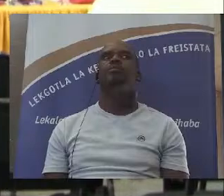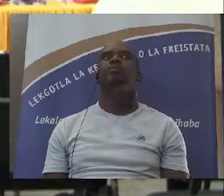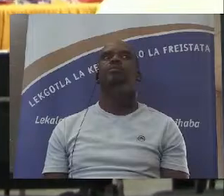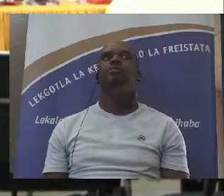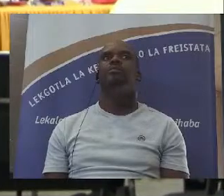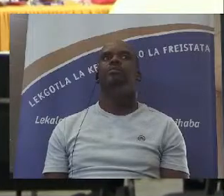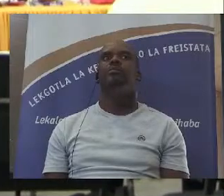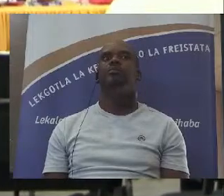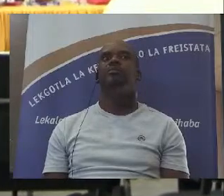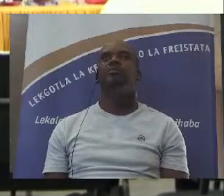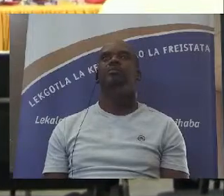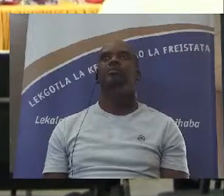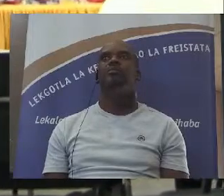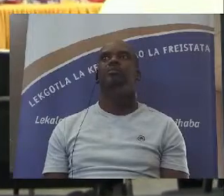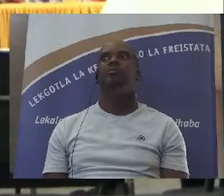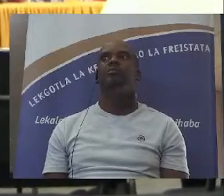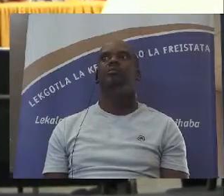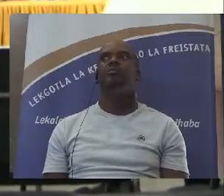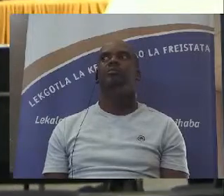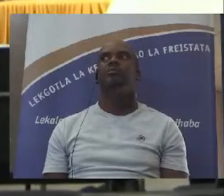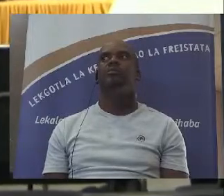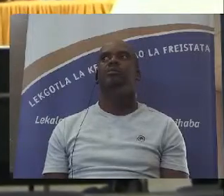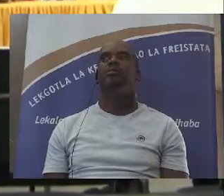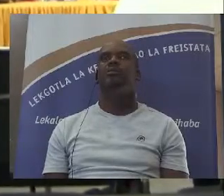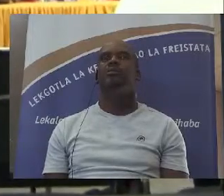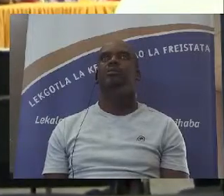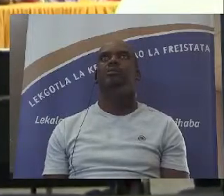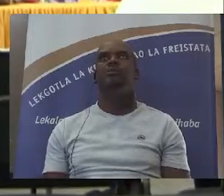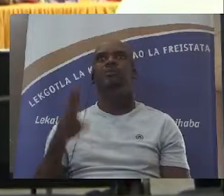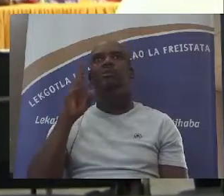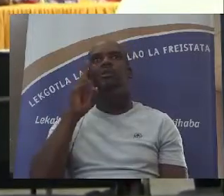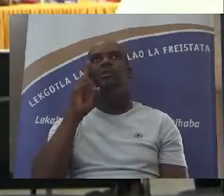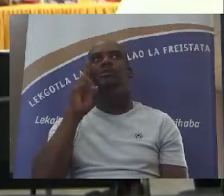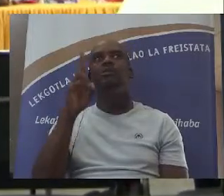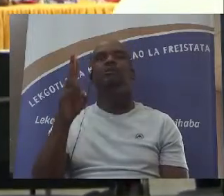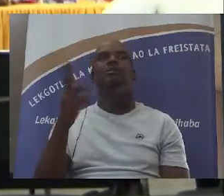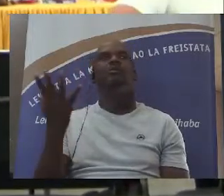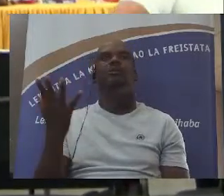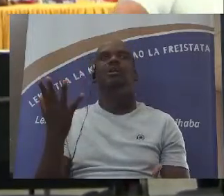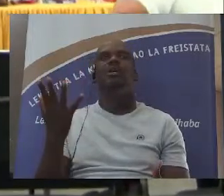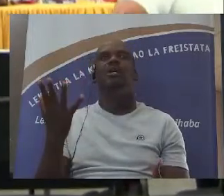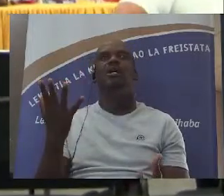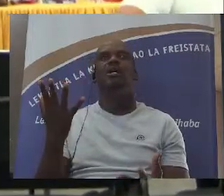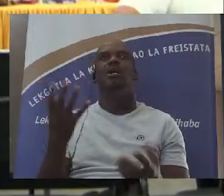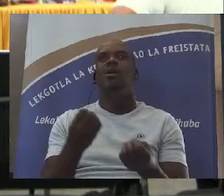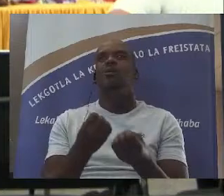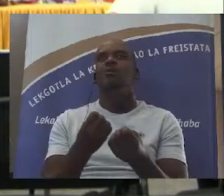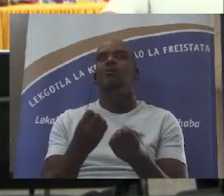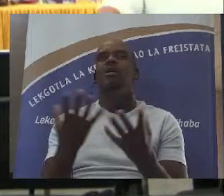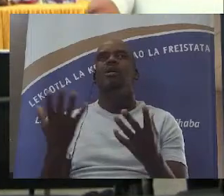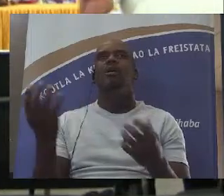And then re tla be re sheba hore ke ba bakae ba support-ang, ke ba bakae.